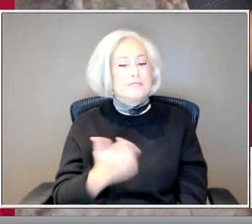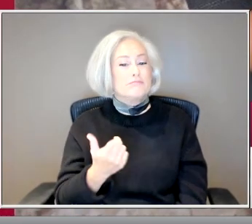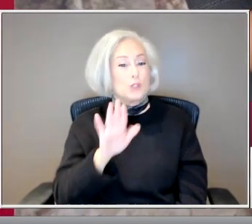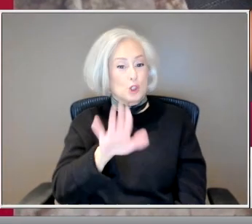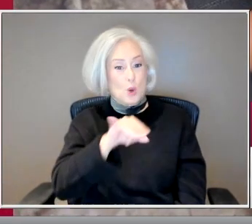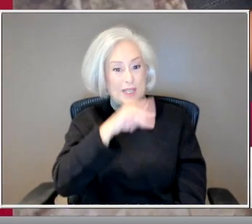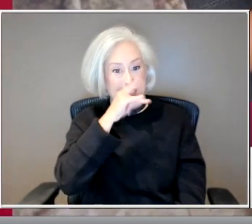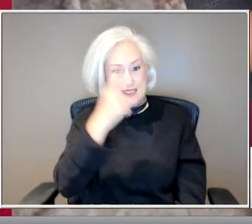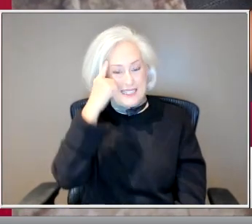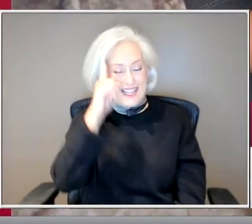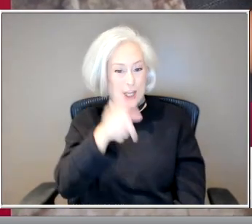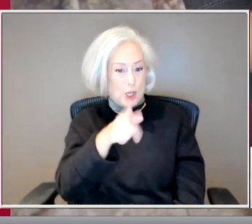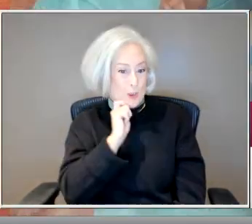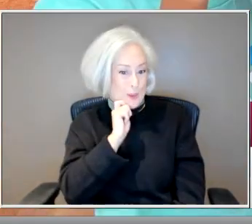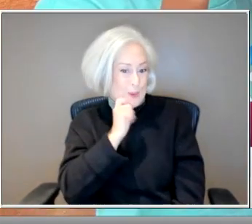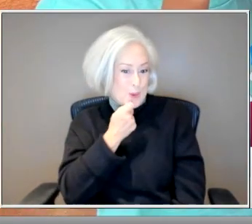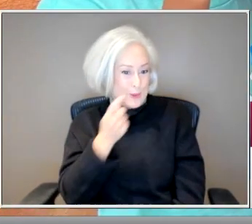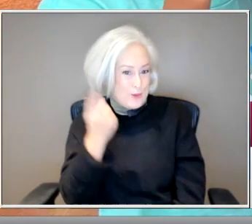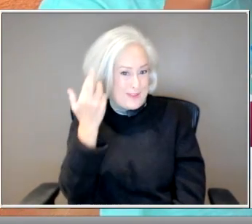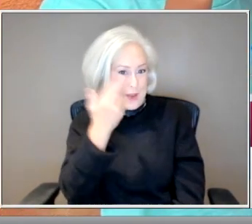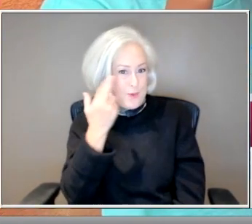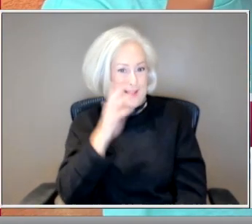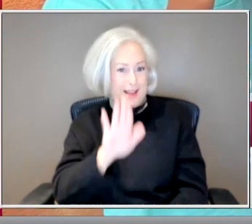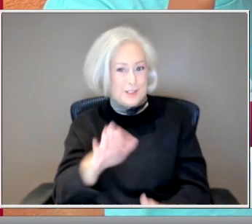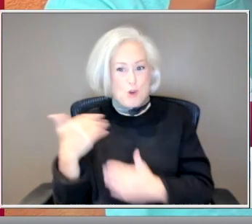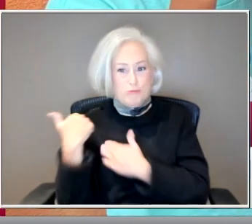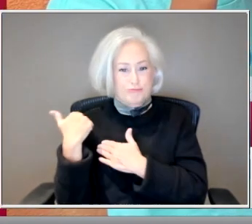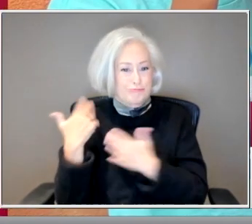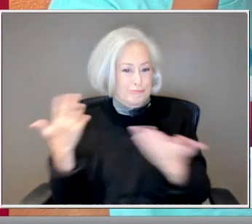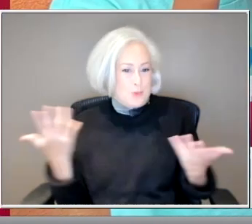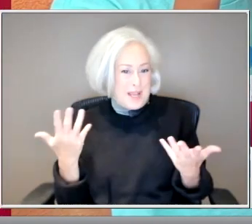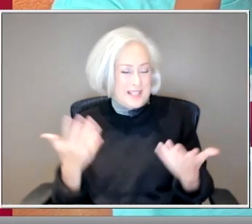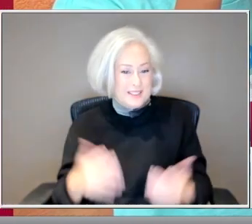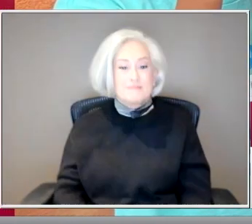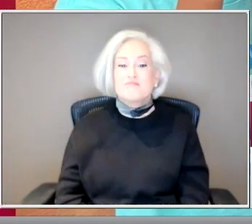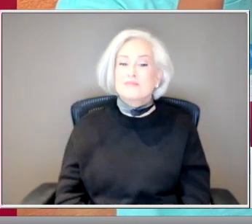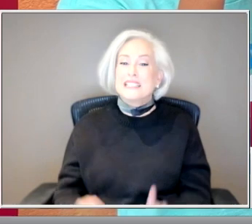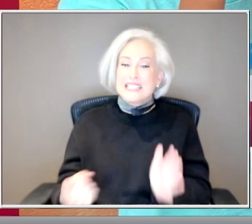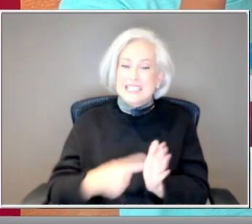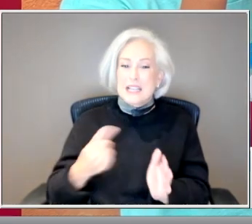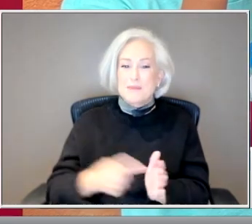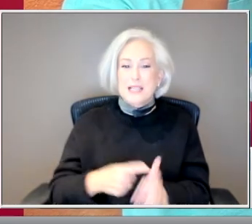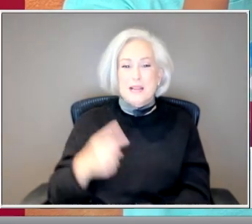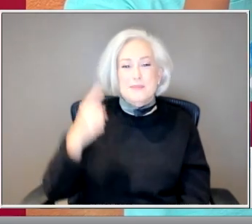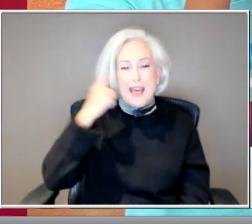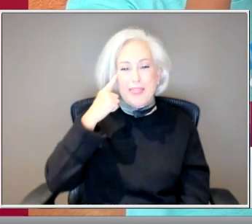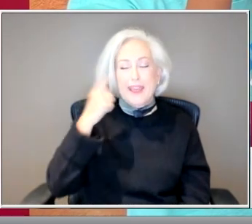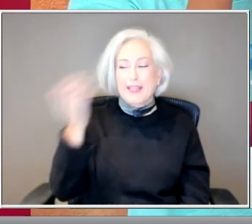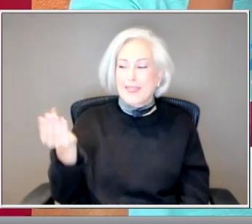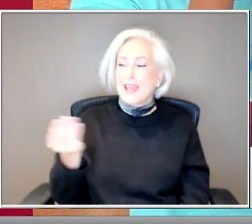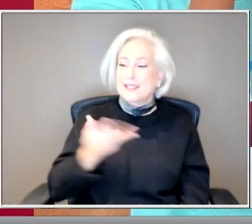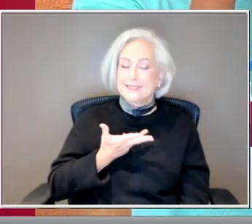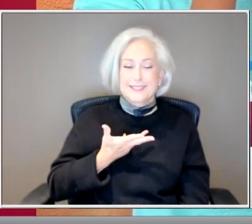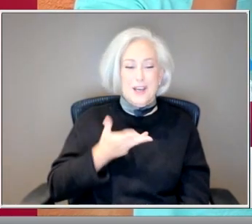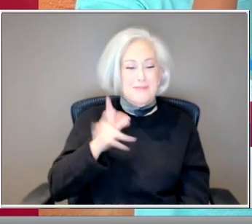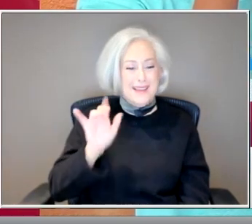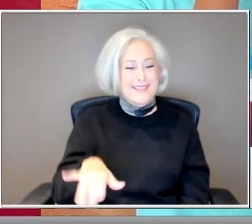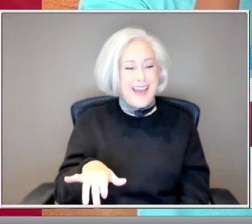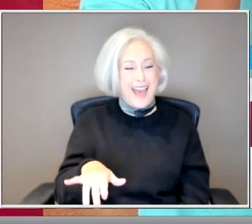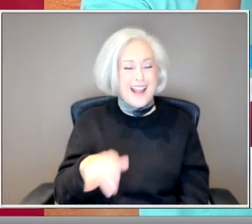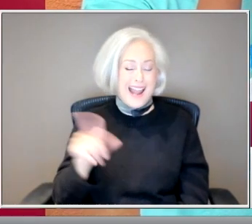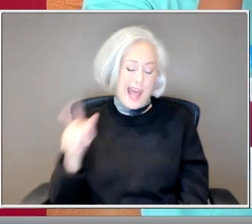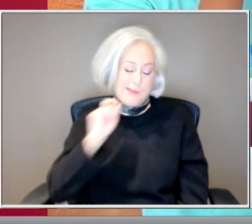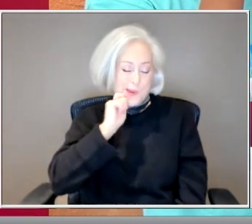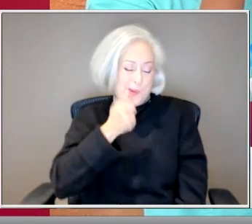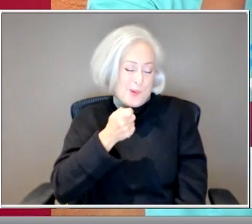you're cool? Do they realize what you do? Sometimes they give me that feedback. Do sometimes they? I'm That's pretty good. cool to them, Because sometimes I'm